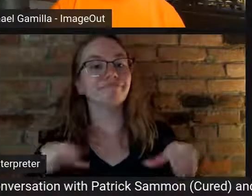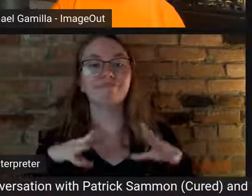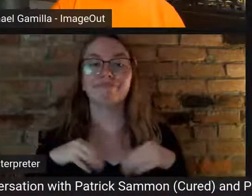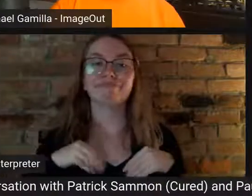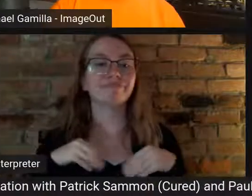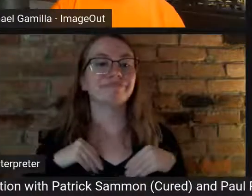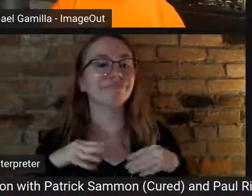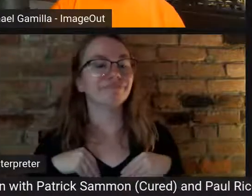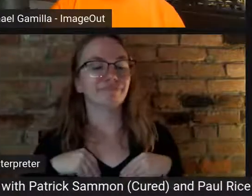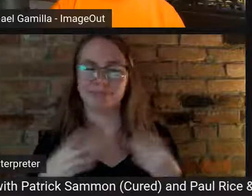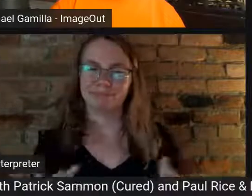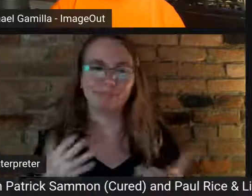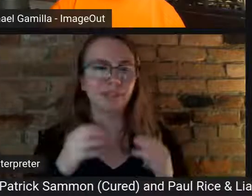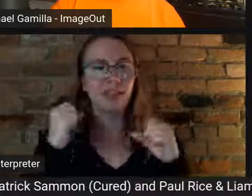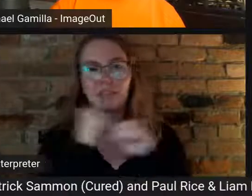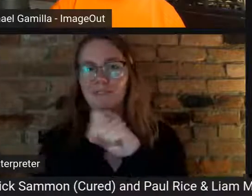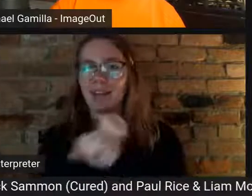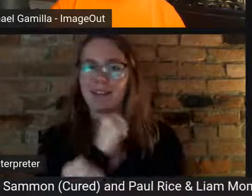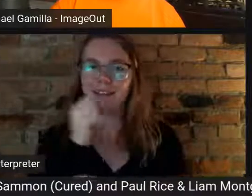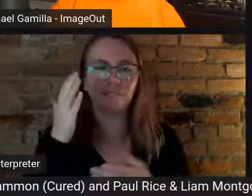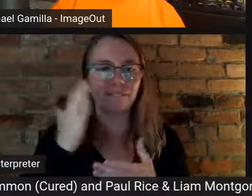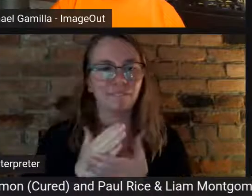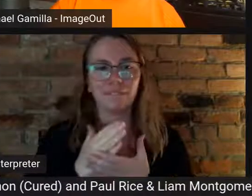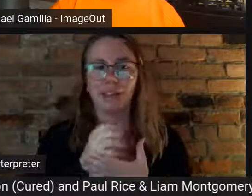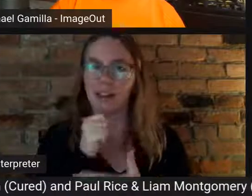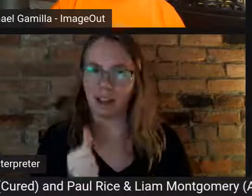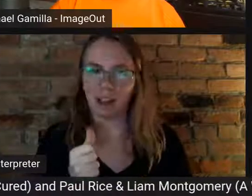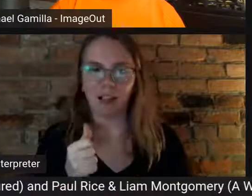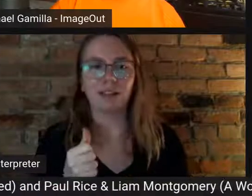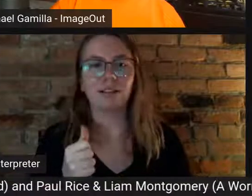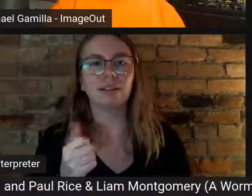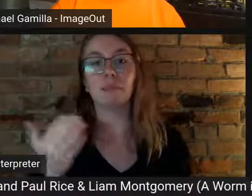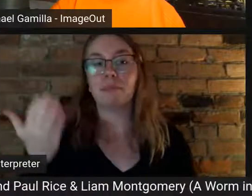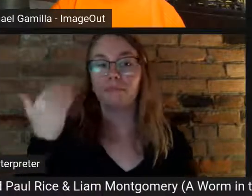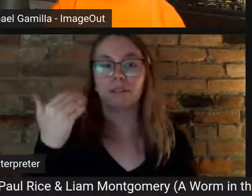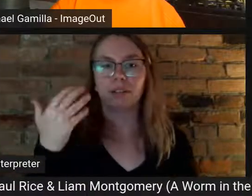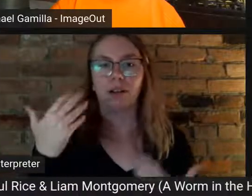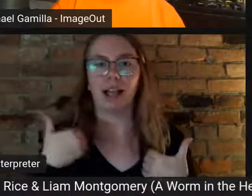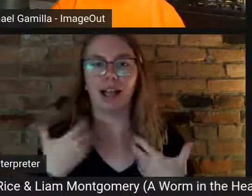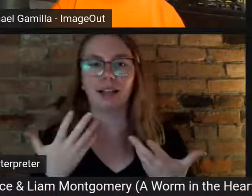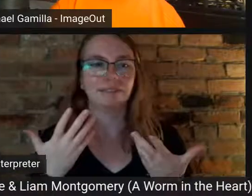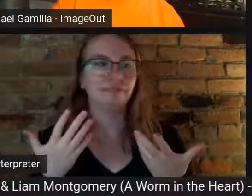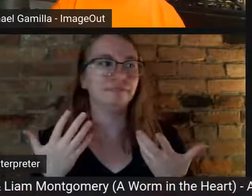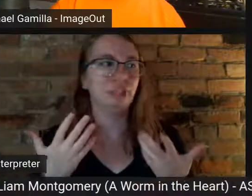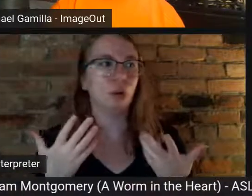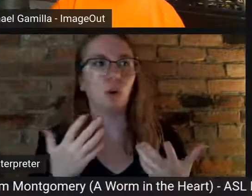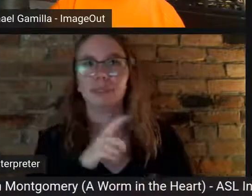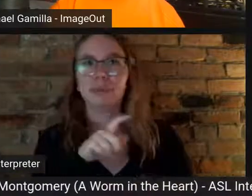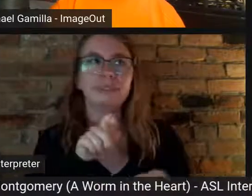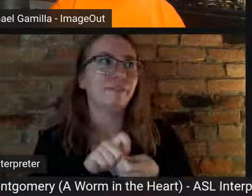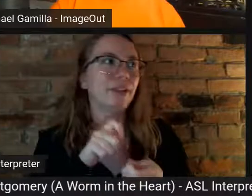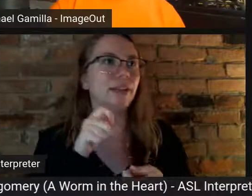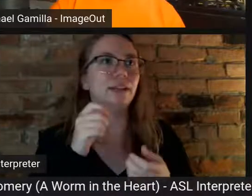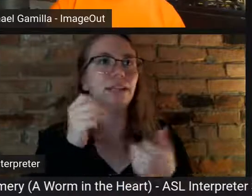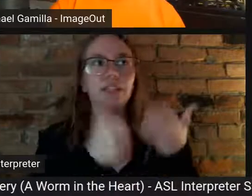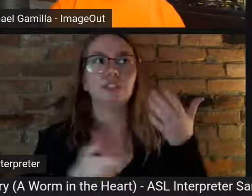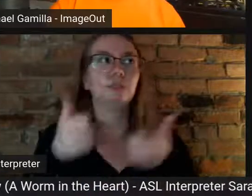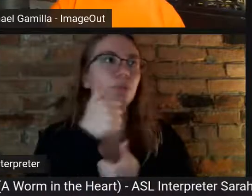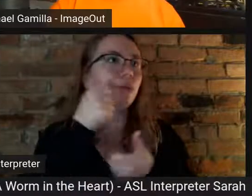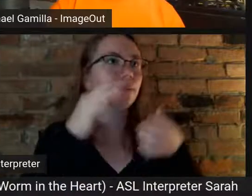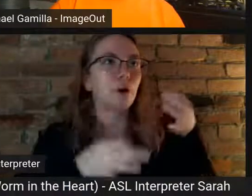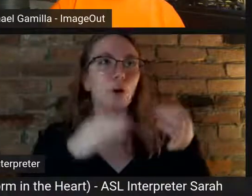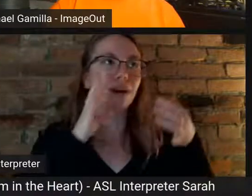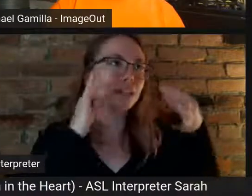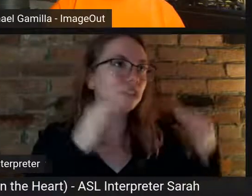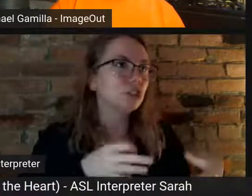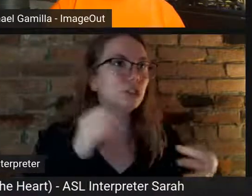it for granted just because there was a favorable Supreme Court decision at X, Y, or Z, or there was a legislative victory. I think the